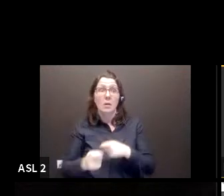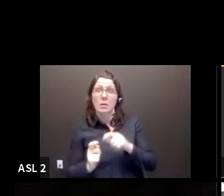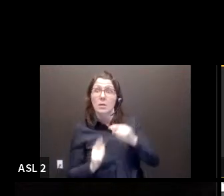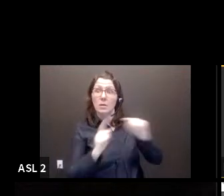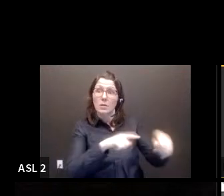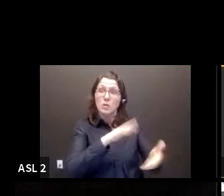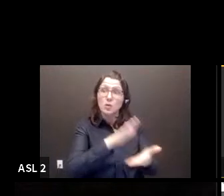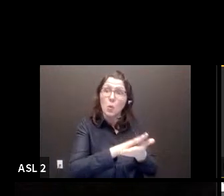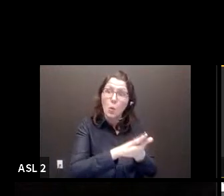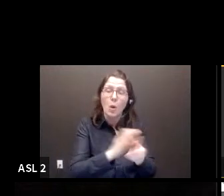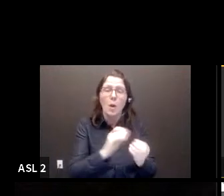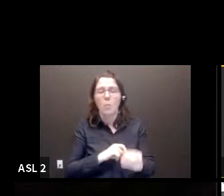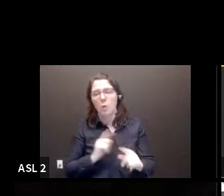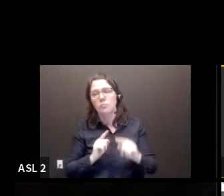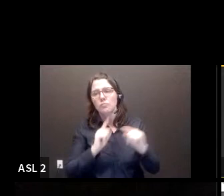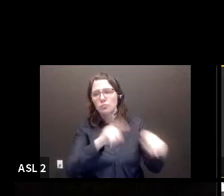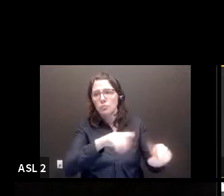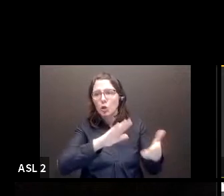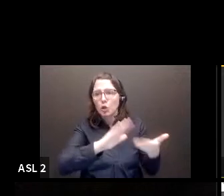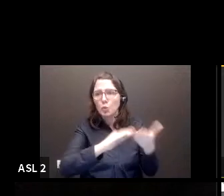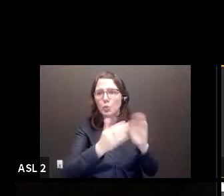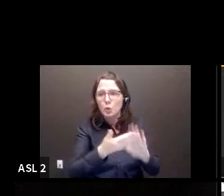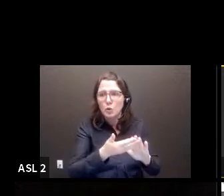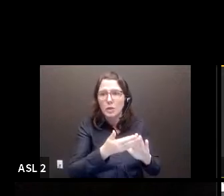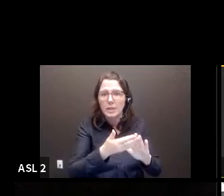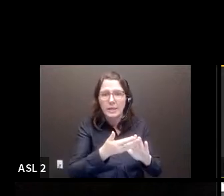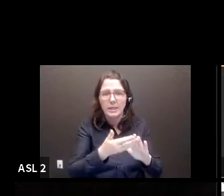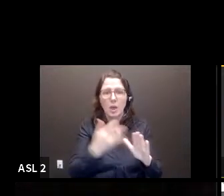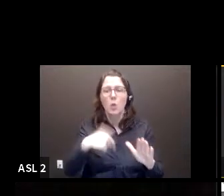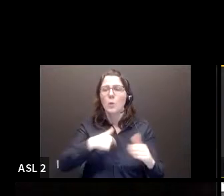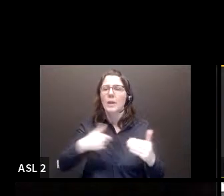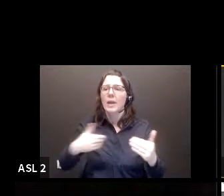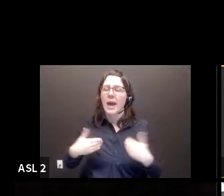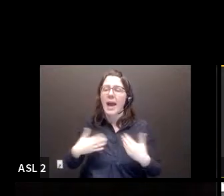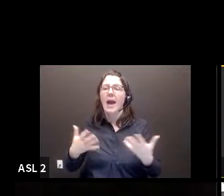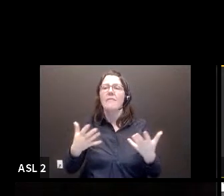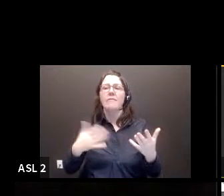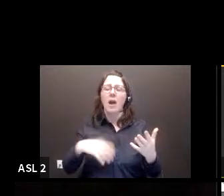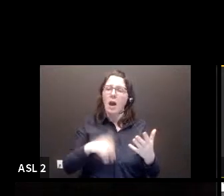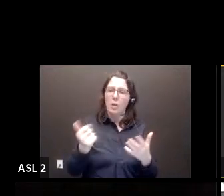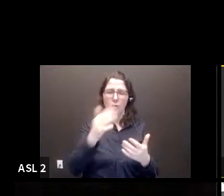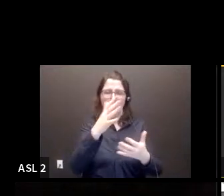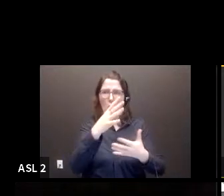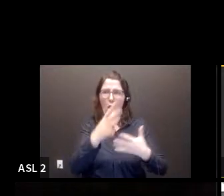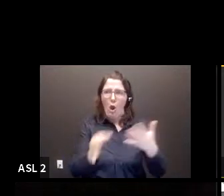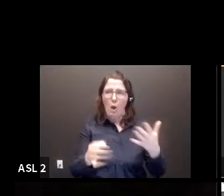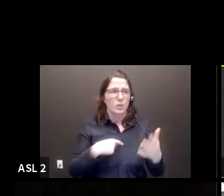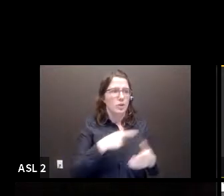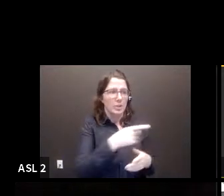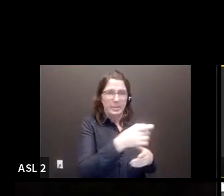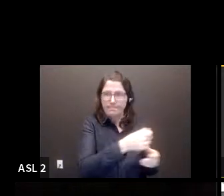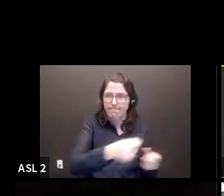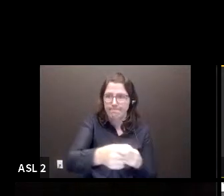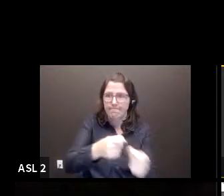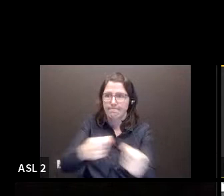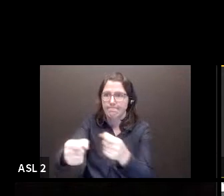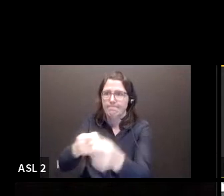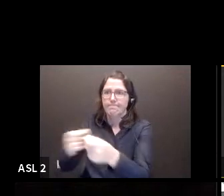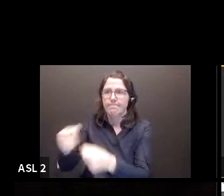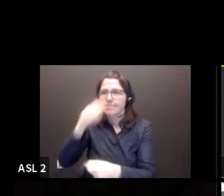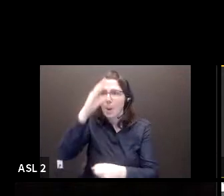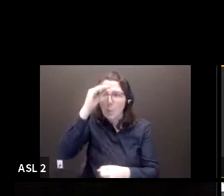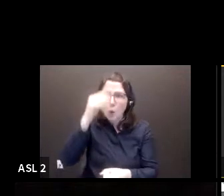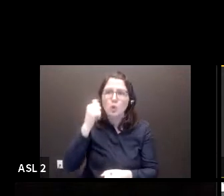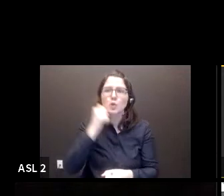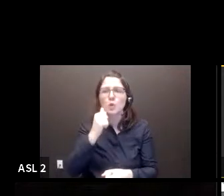have a lot of you serving providers we still have diversion that has helped with us through the boys and girls club we work with places like u-turn we work with places uh